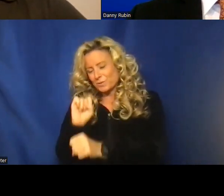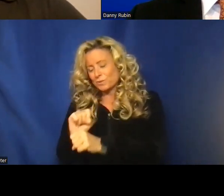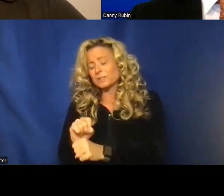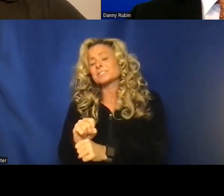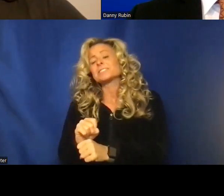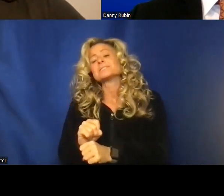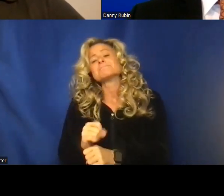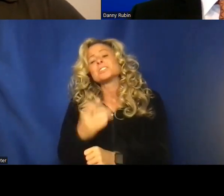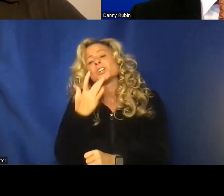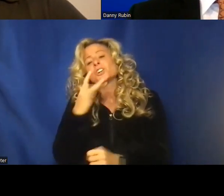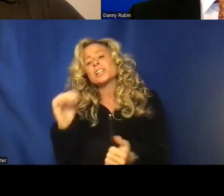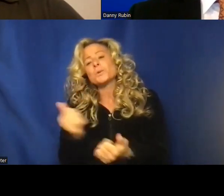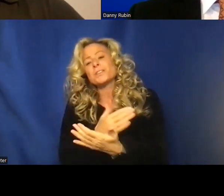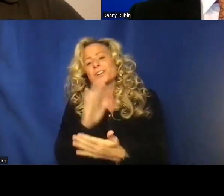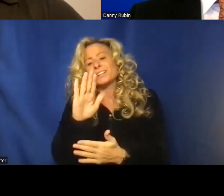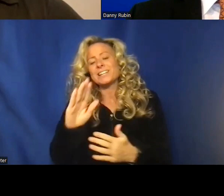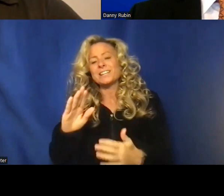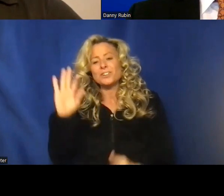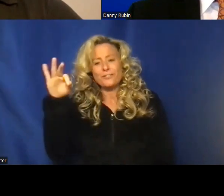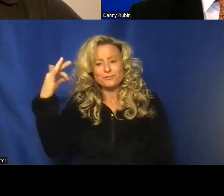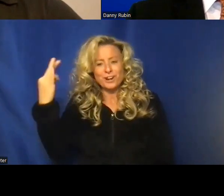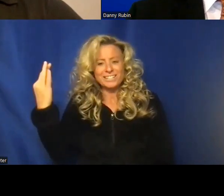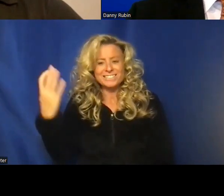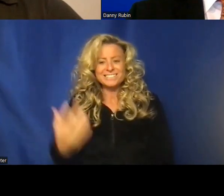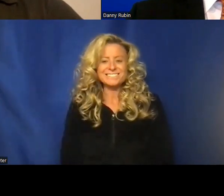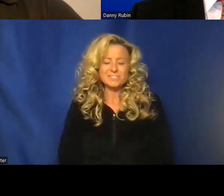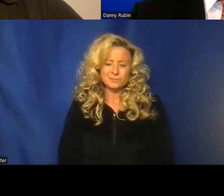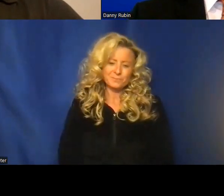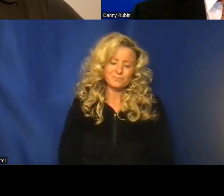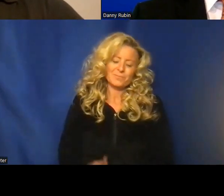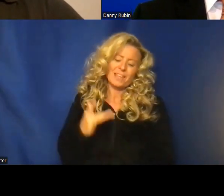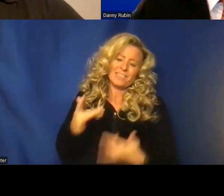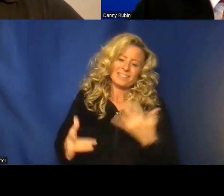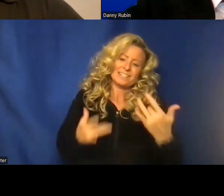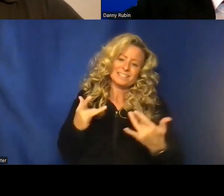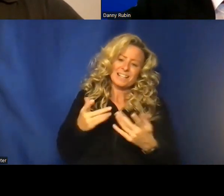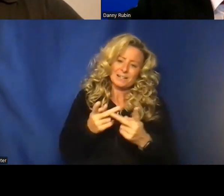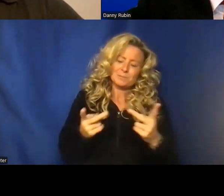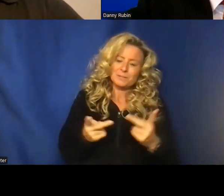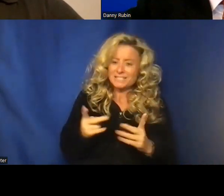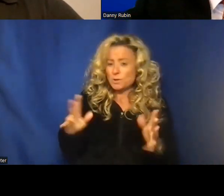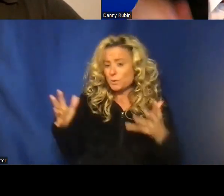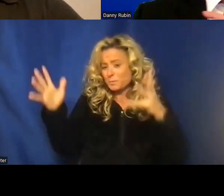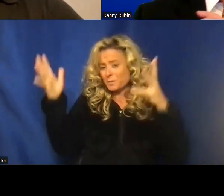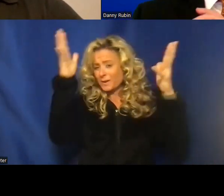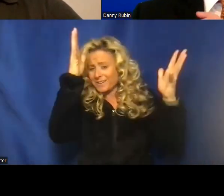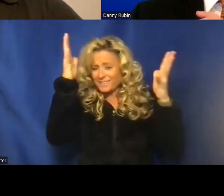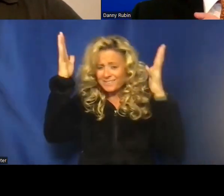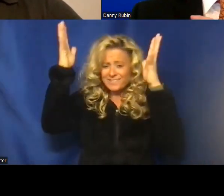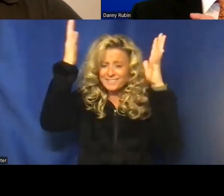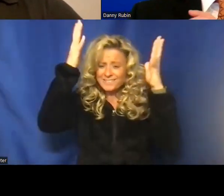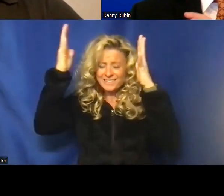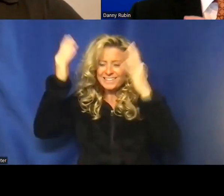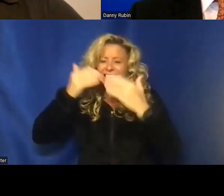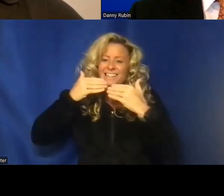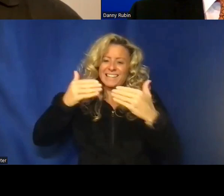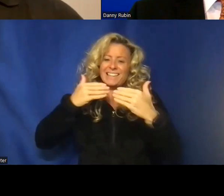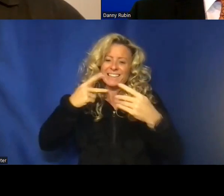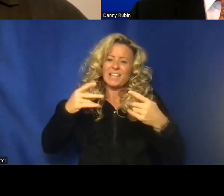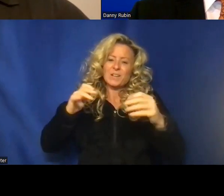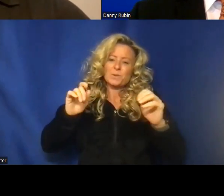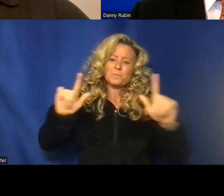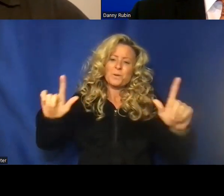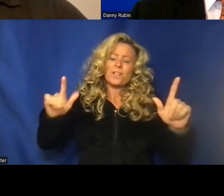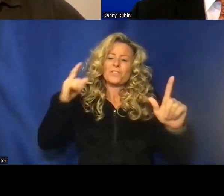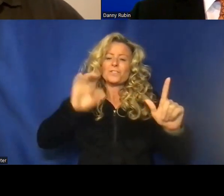best in France and in this exciting space. Can we give some hands up in Zoom, please, to say thanks to Paul for